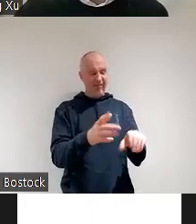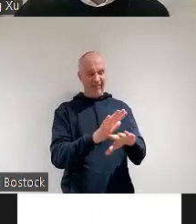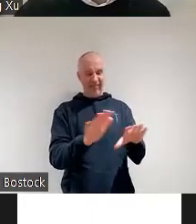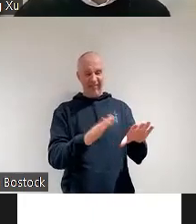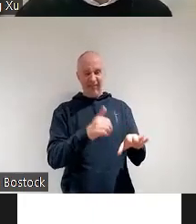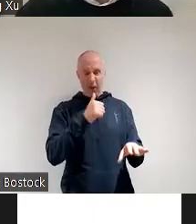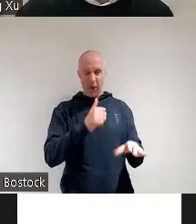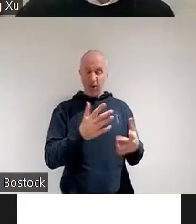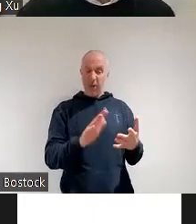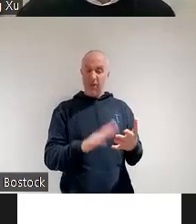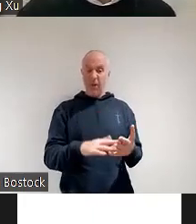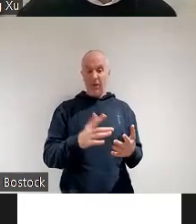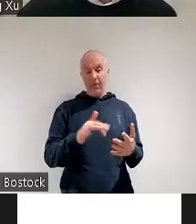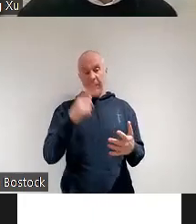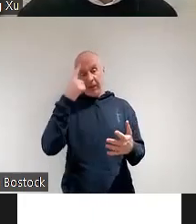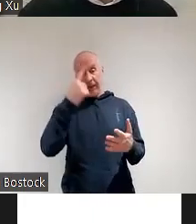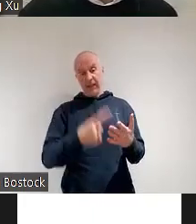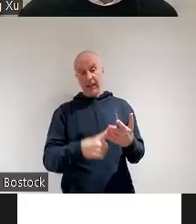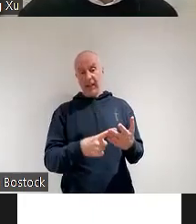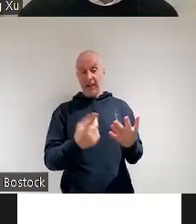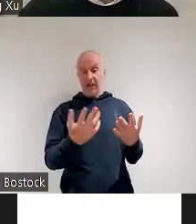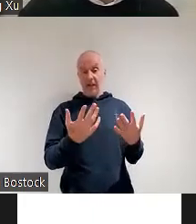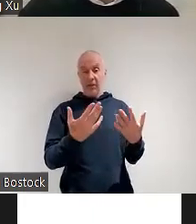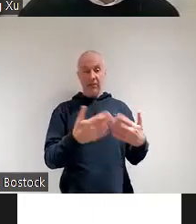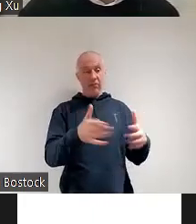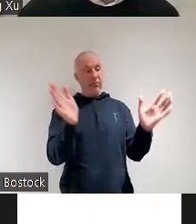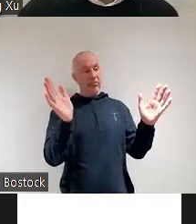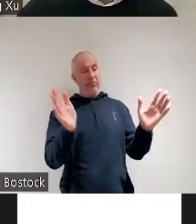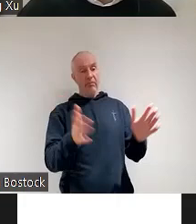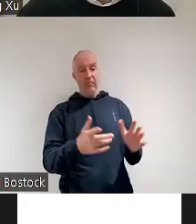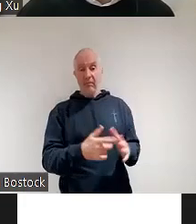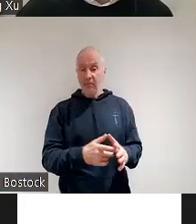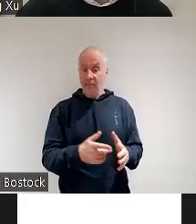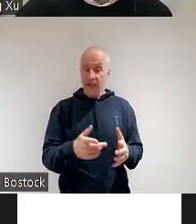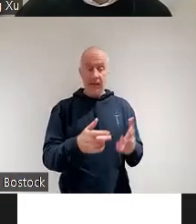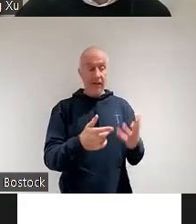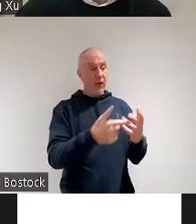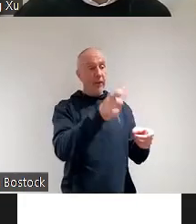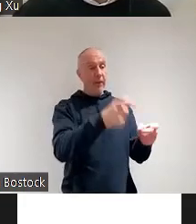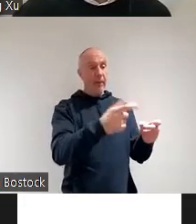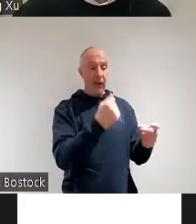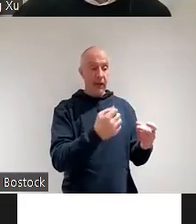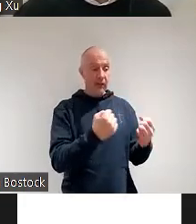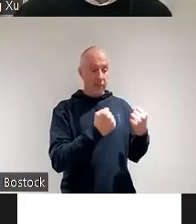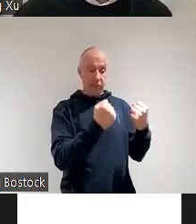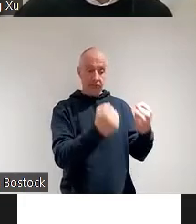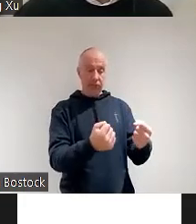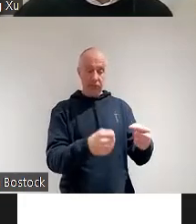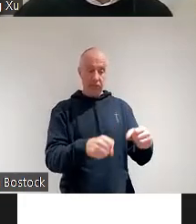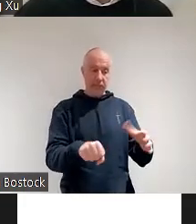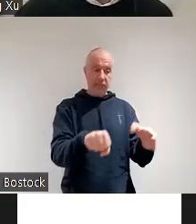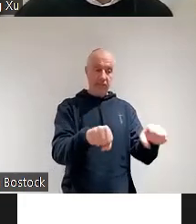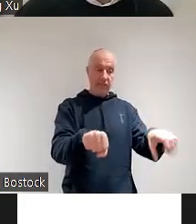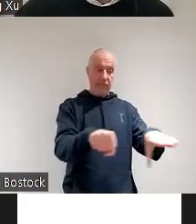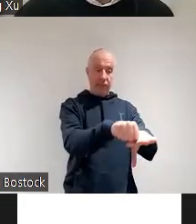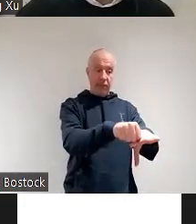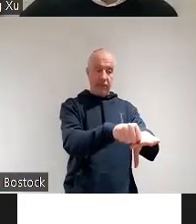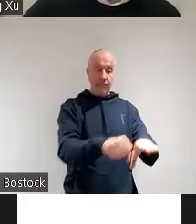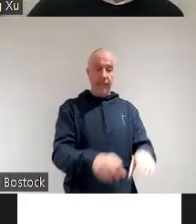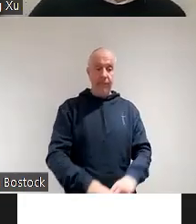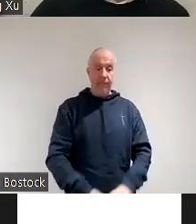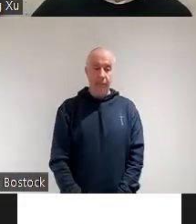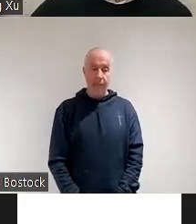the chargers public or semi-public to others to come to use them. They can also do energy management. As